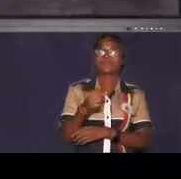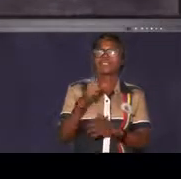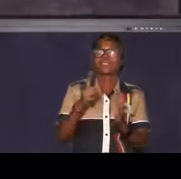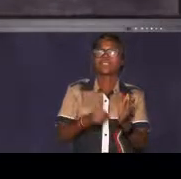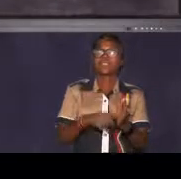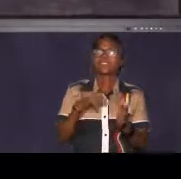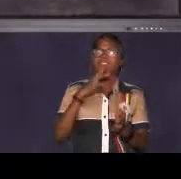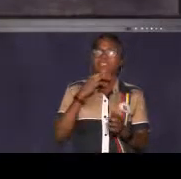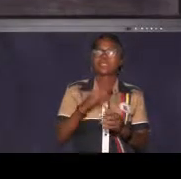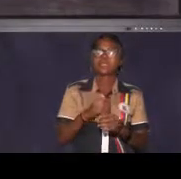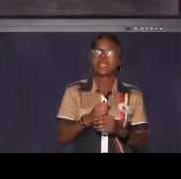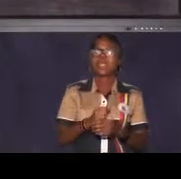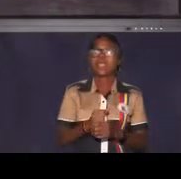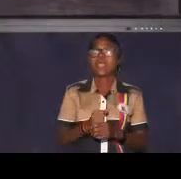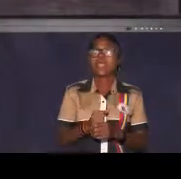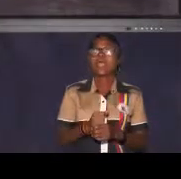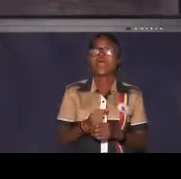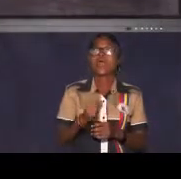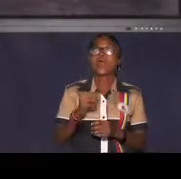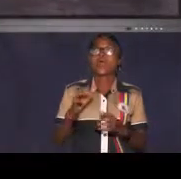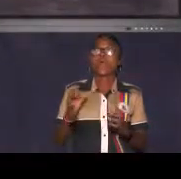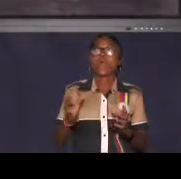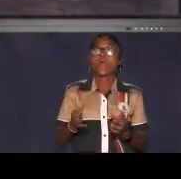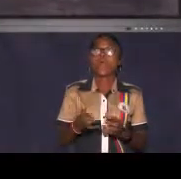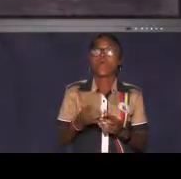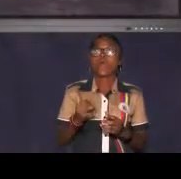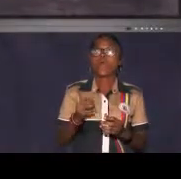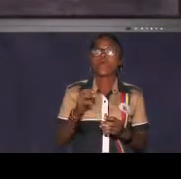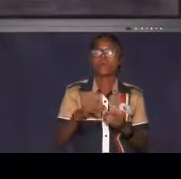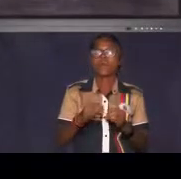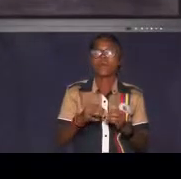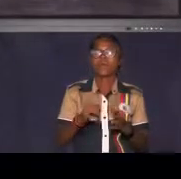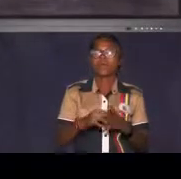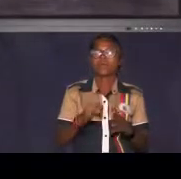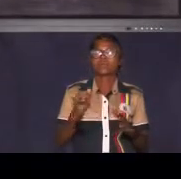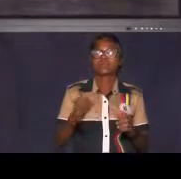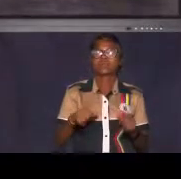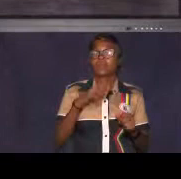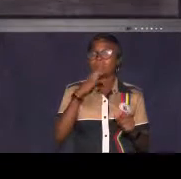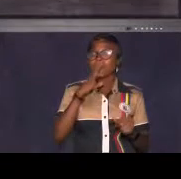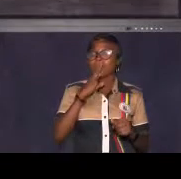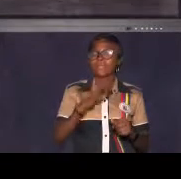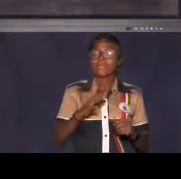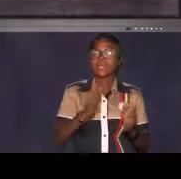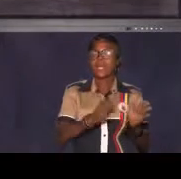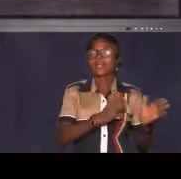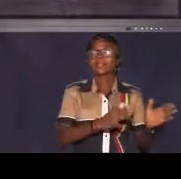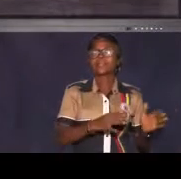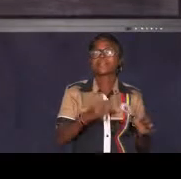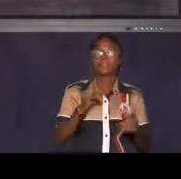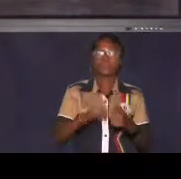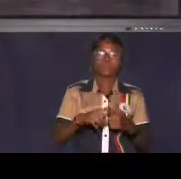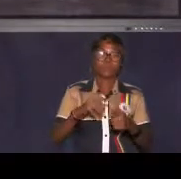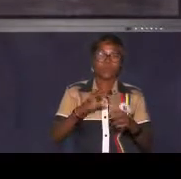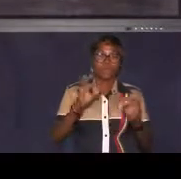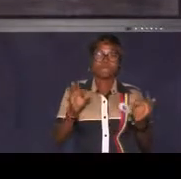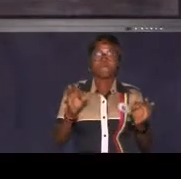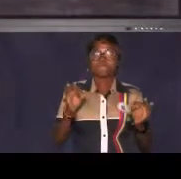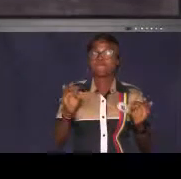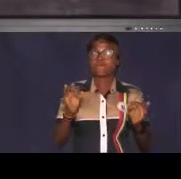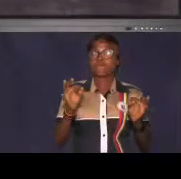can be arranged to form a perfect square using unit squares. You get a number